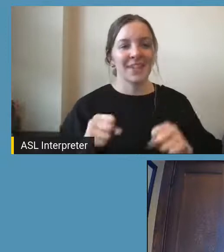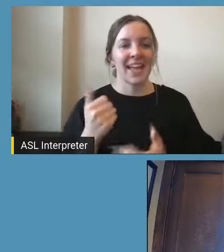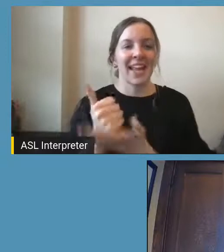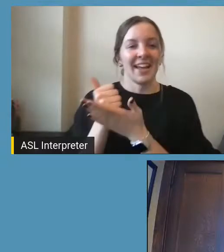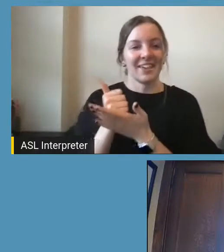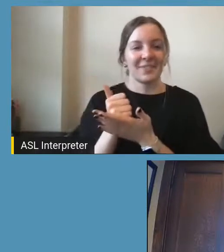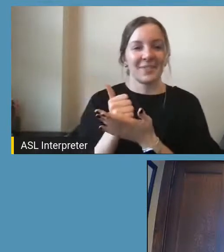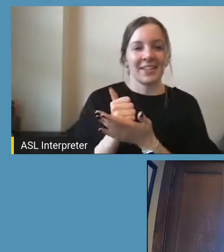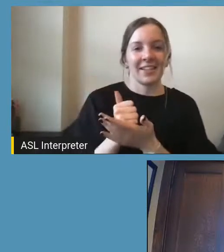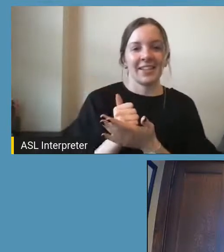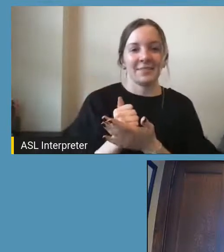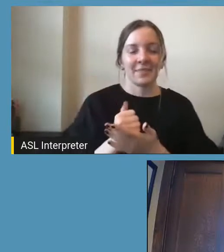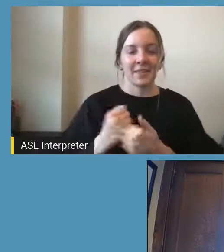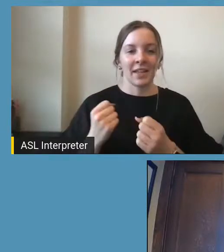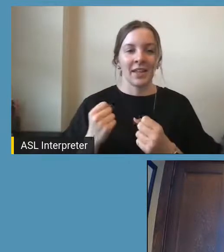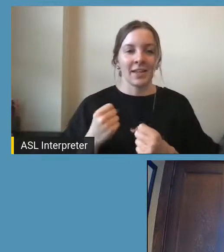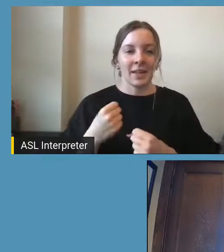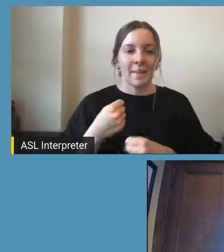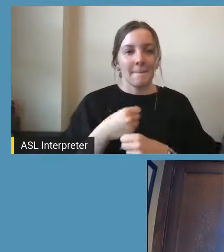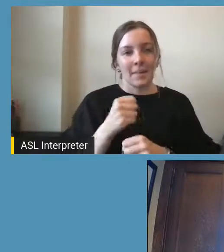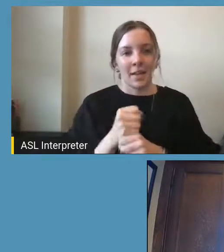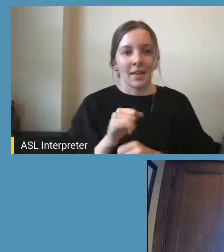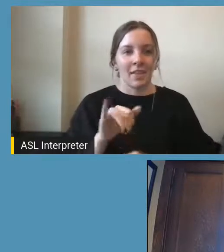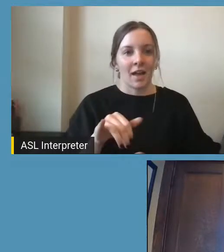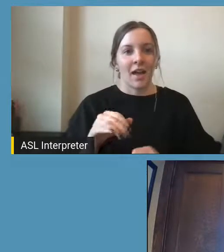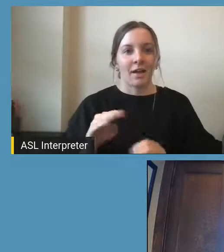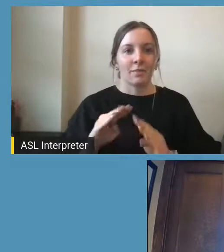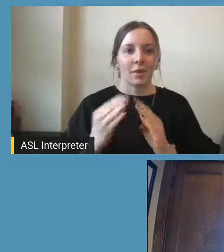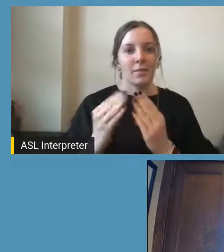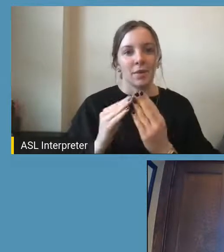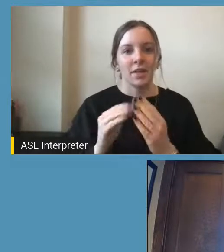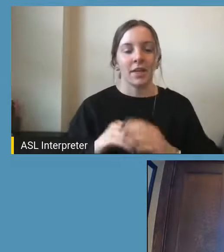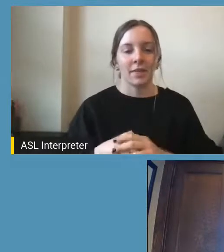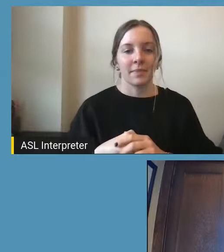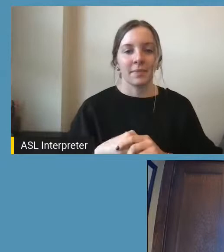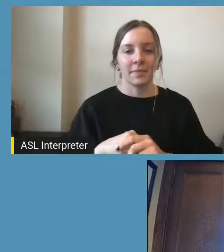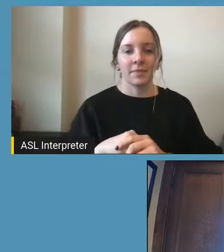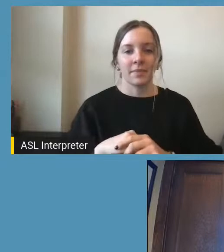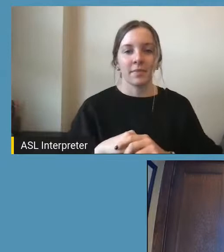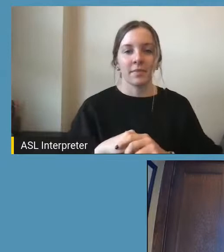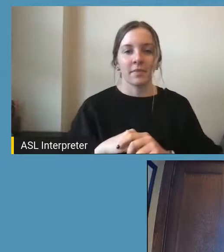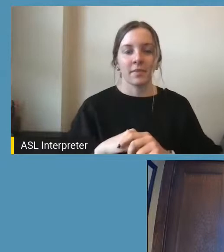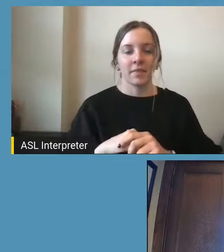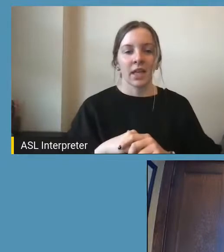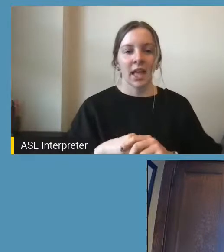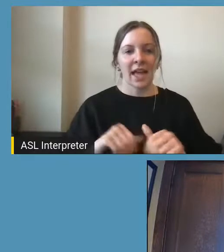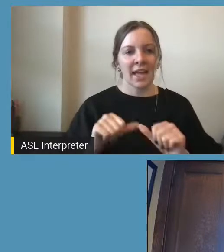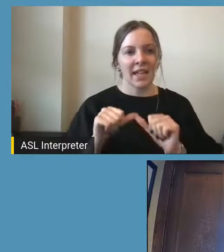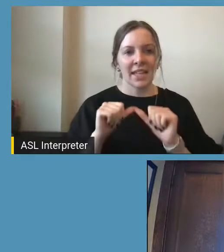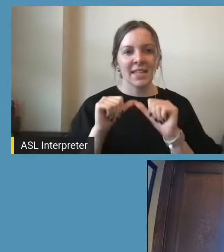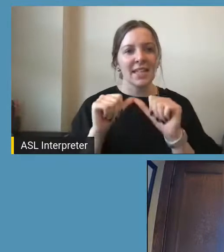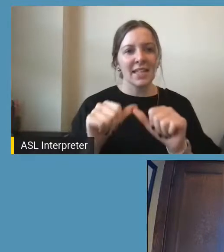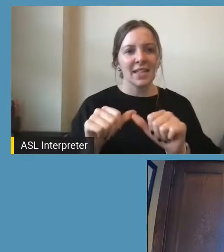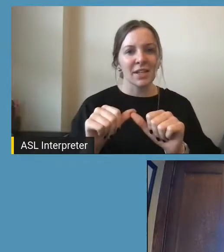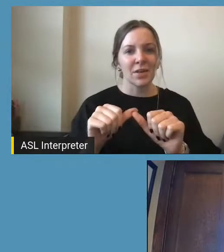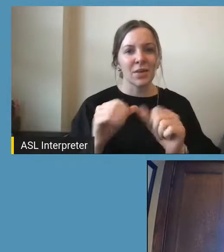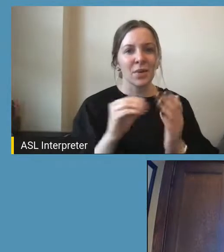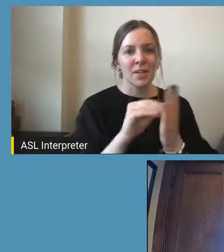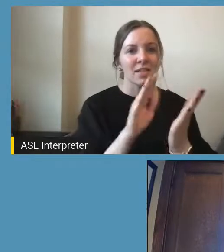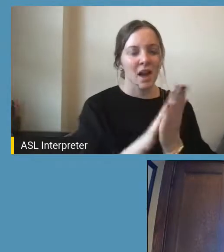And to keep thinking as people are about documenting those materials and